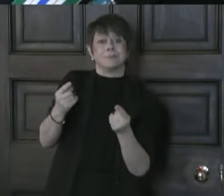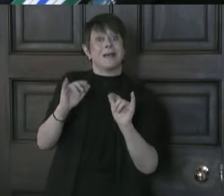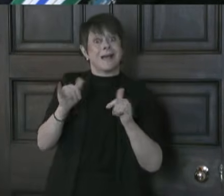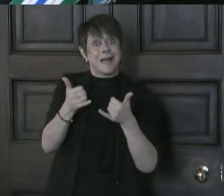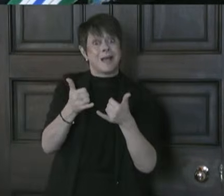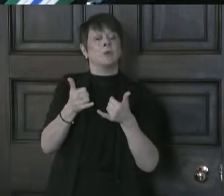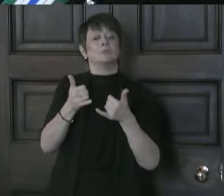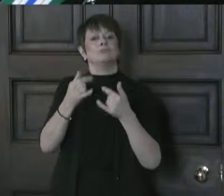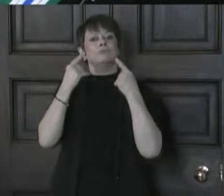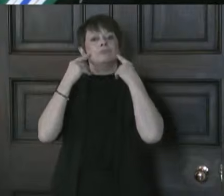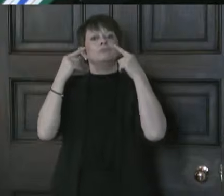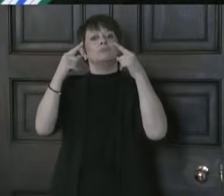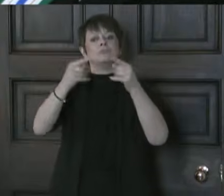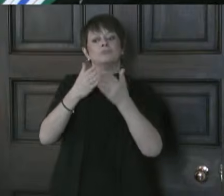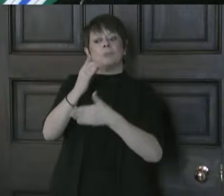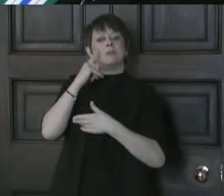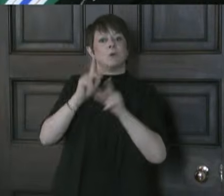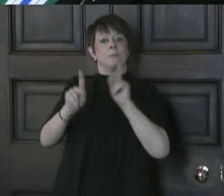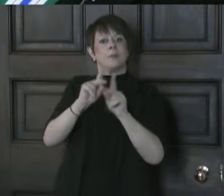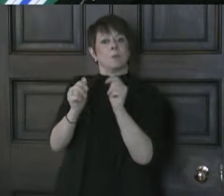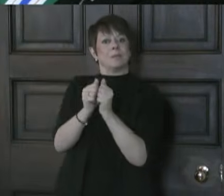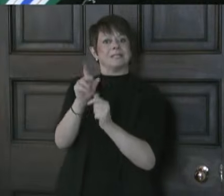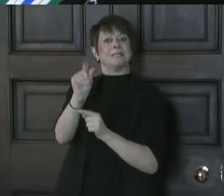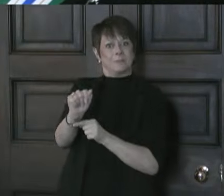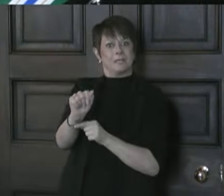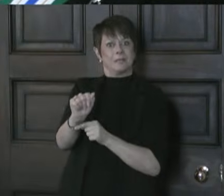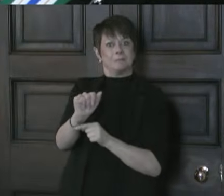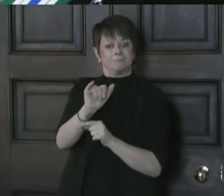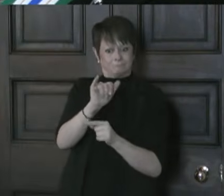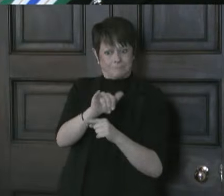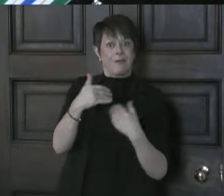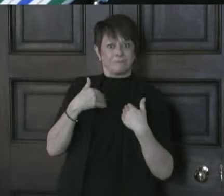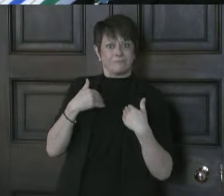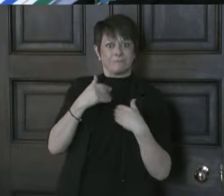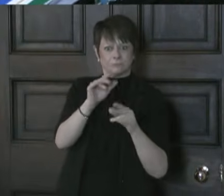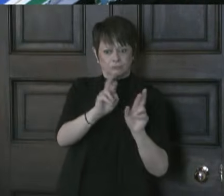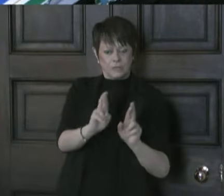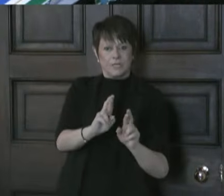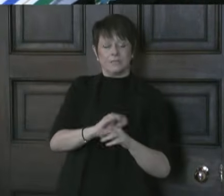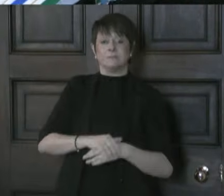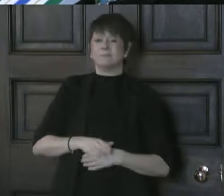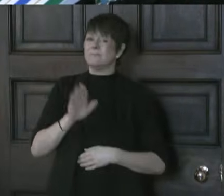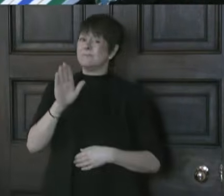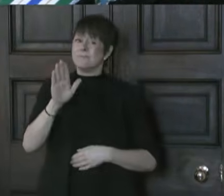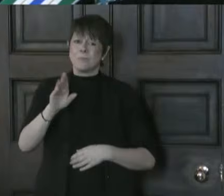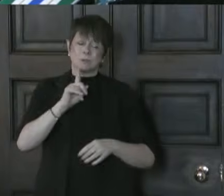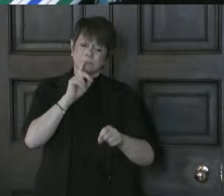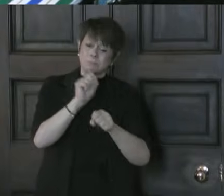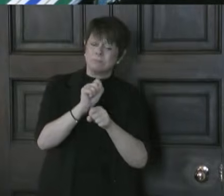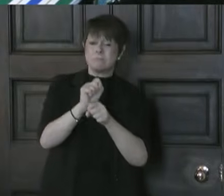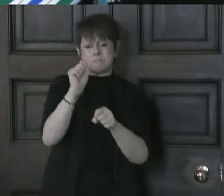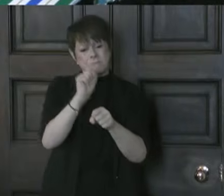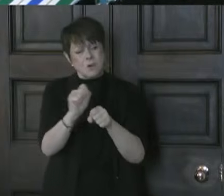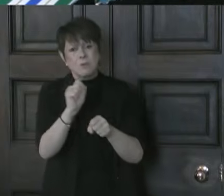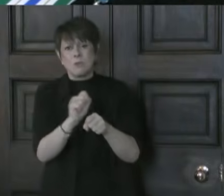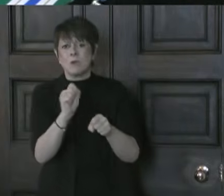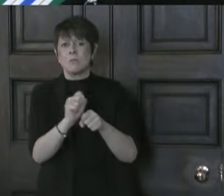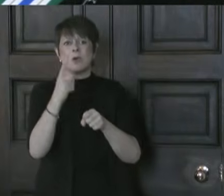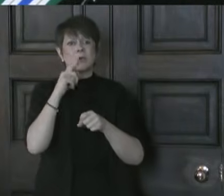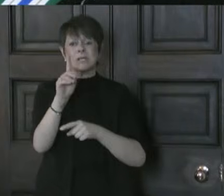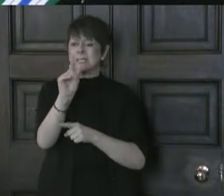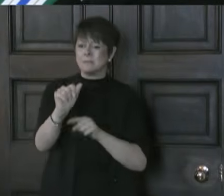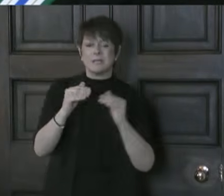with disabilities. Ms. Reid's unwavering commitment to disability justice and her emphasis on